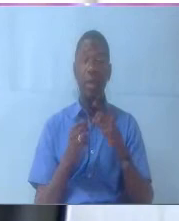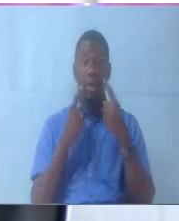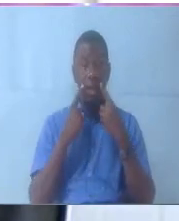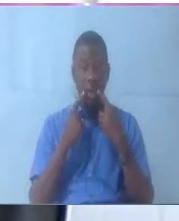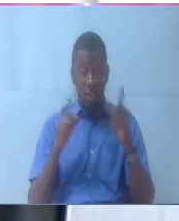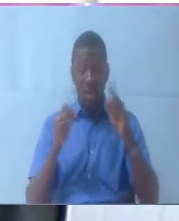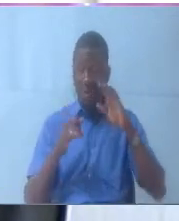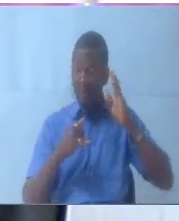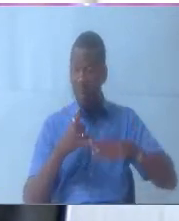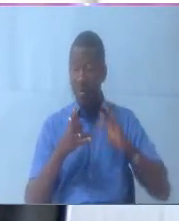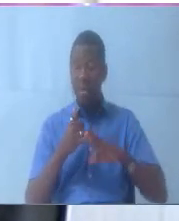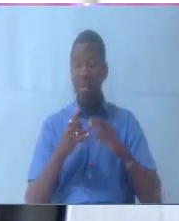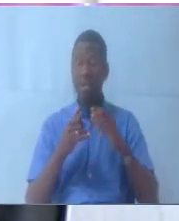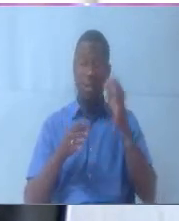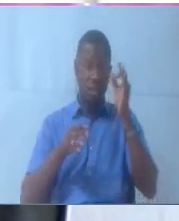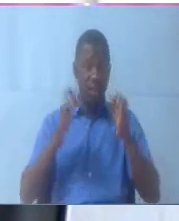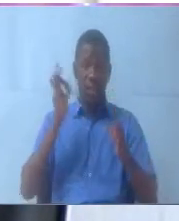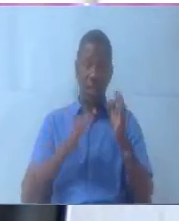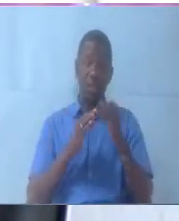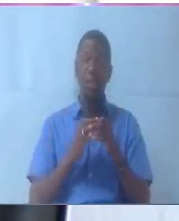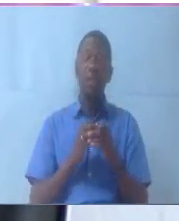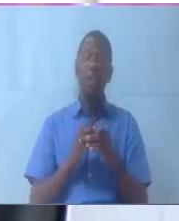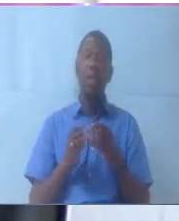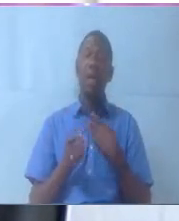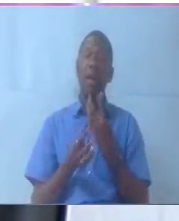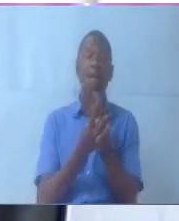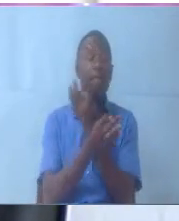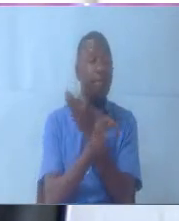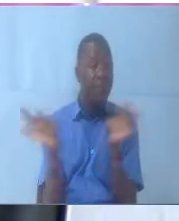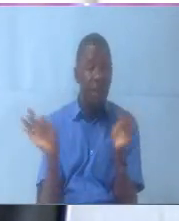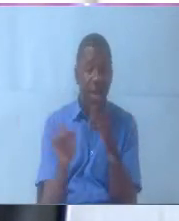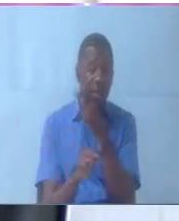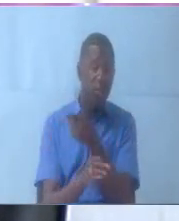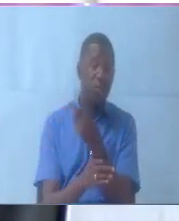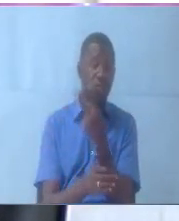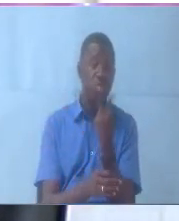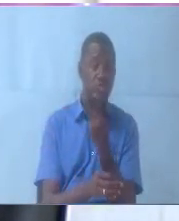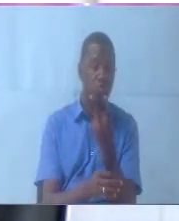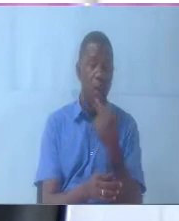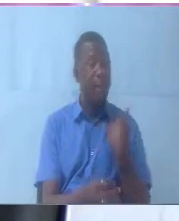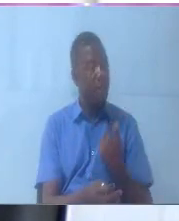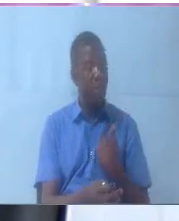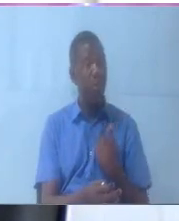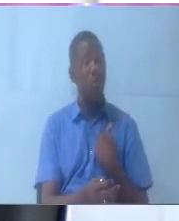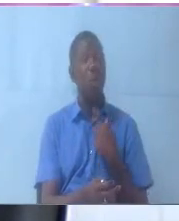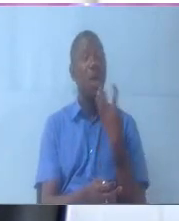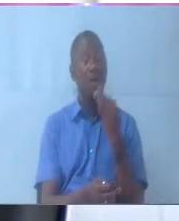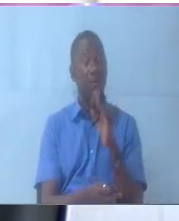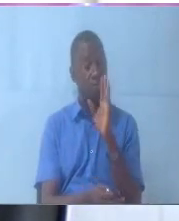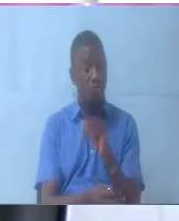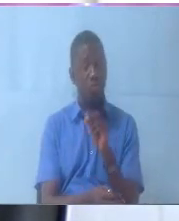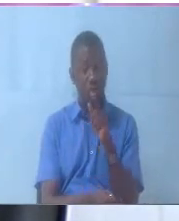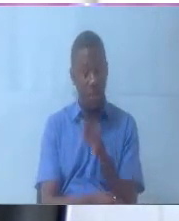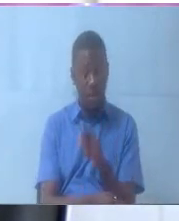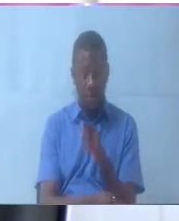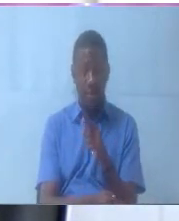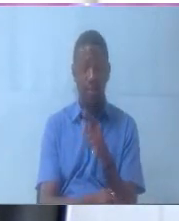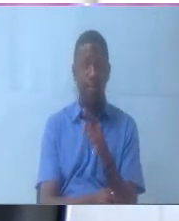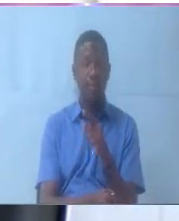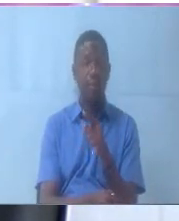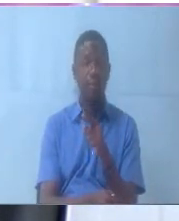he acquits and discharges the accused persons. Anatani motu miringulu la ko kito kumfa